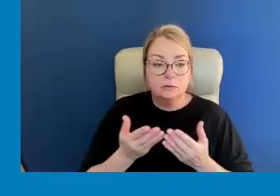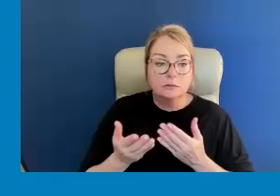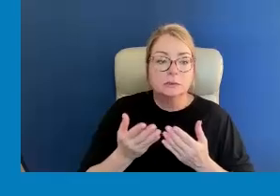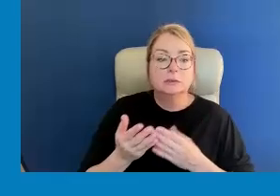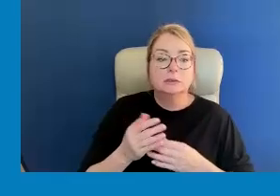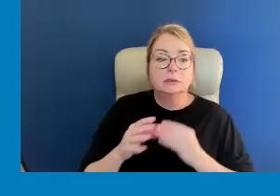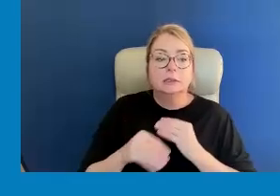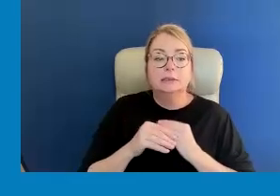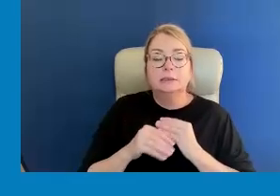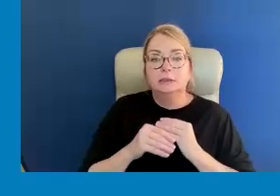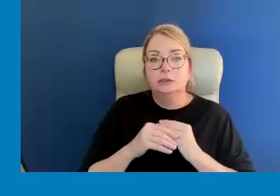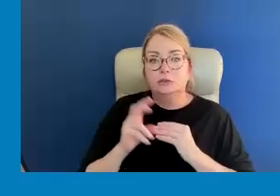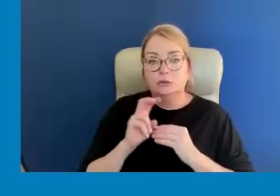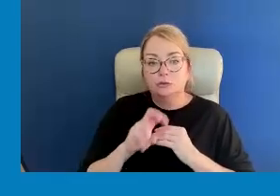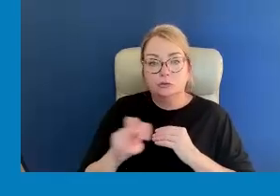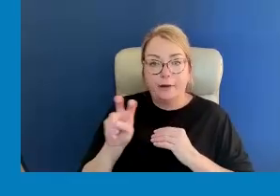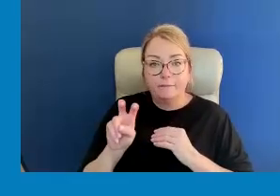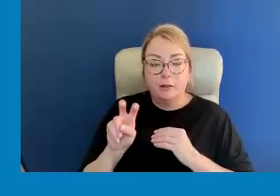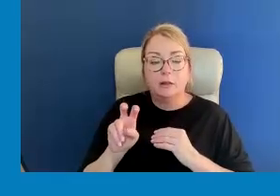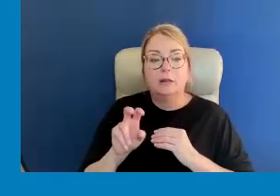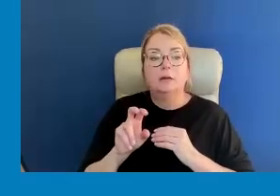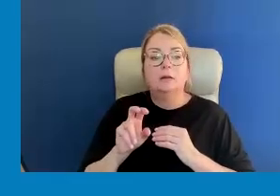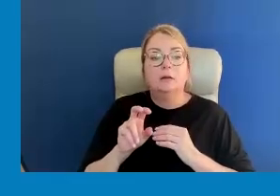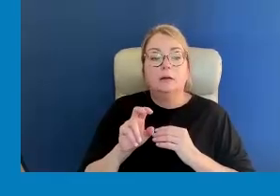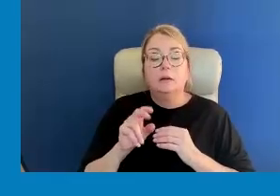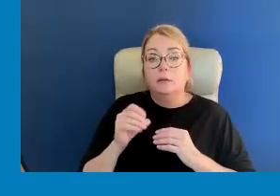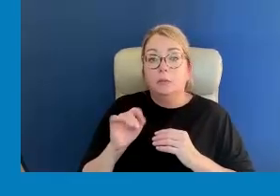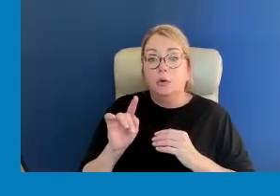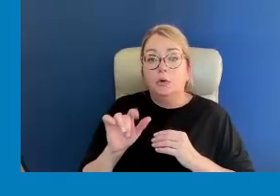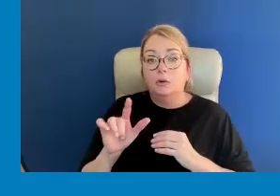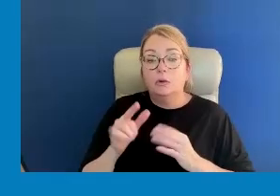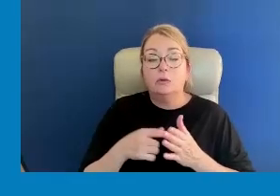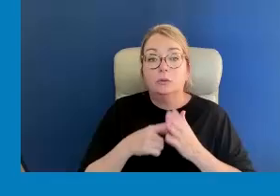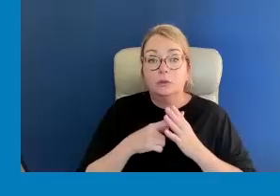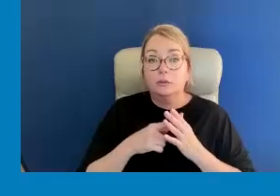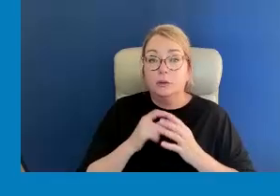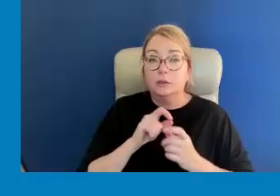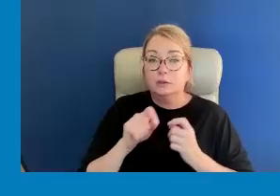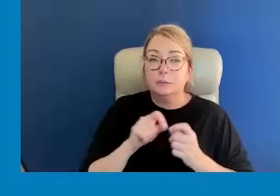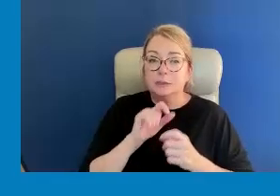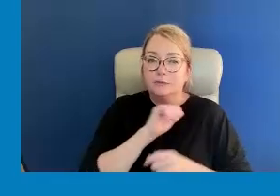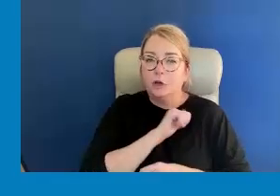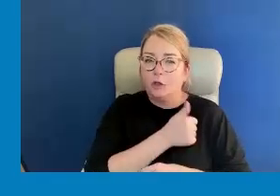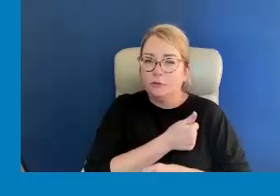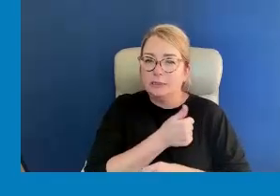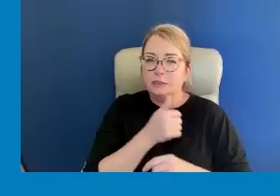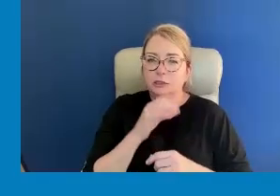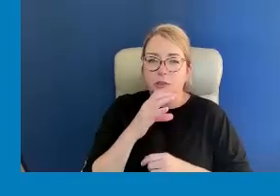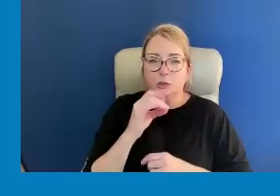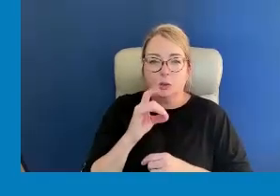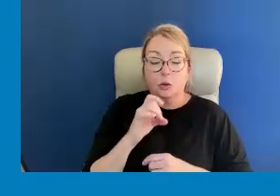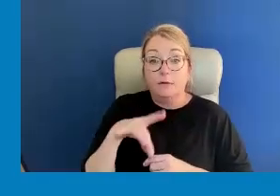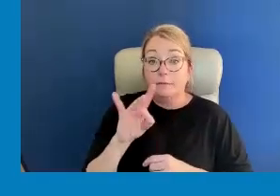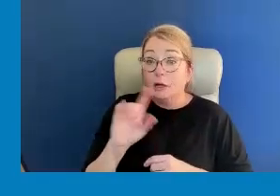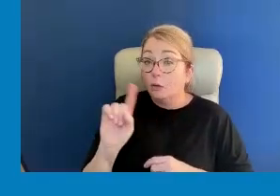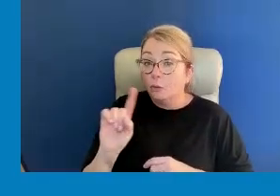your additional travel assistance services, those portals require certain authorization codes, and those authorization codes can be found